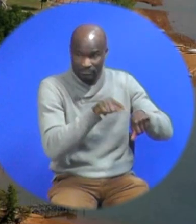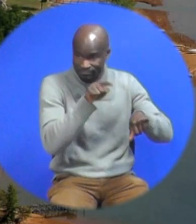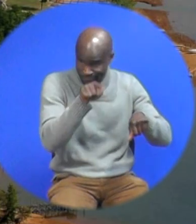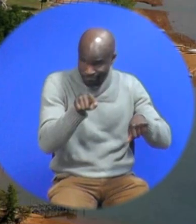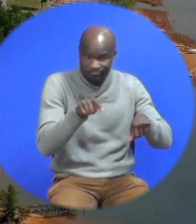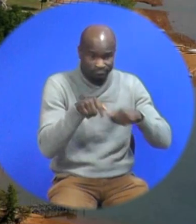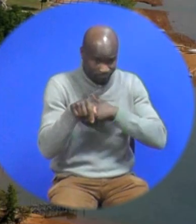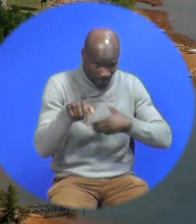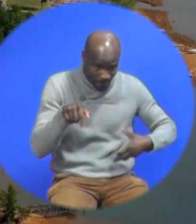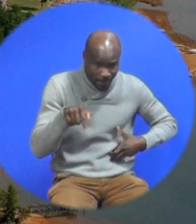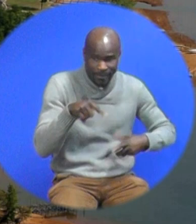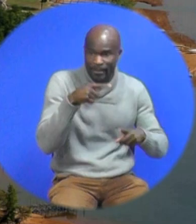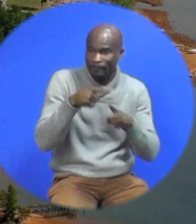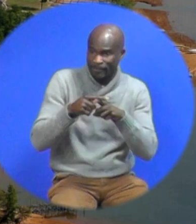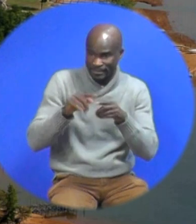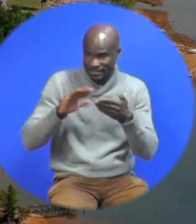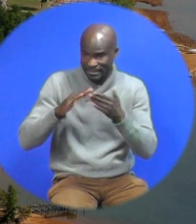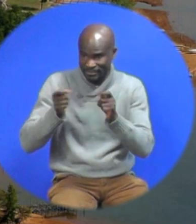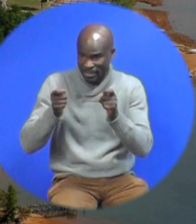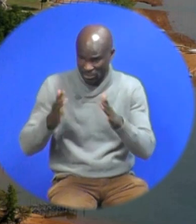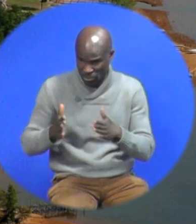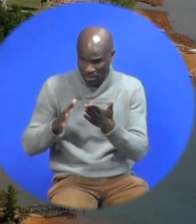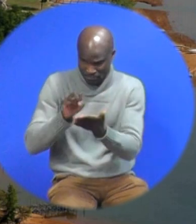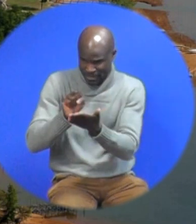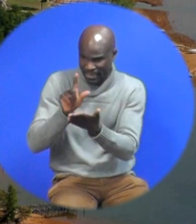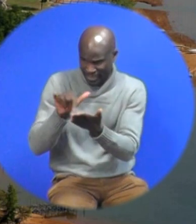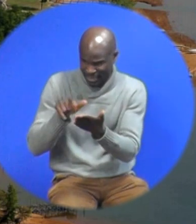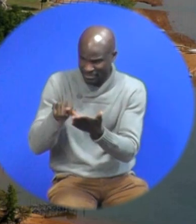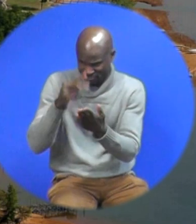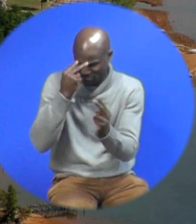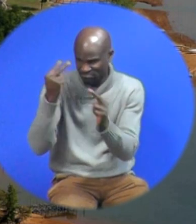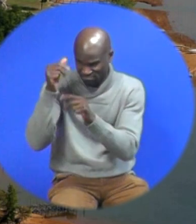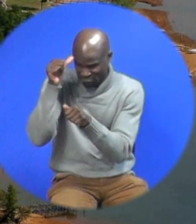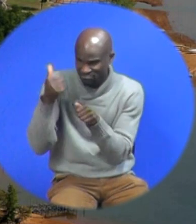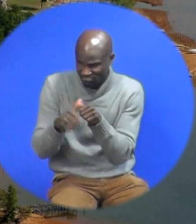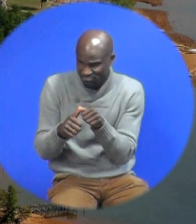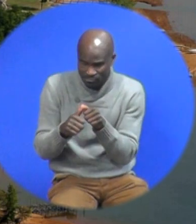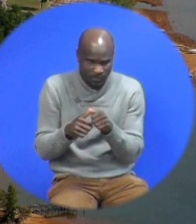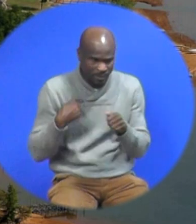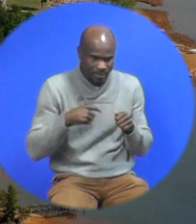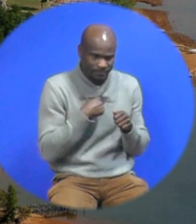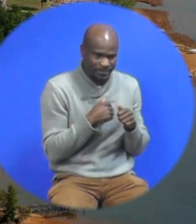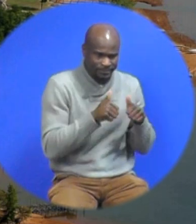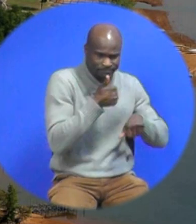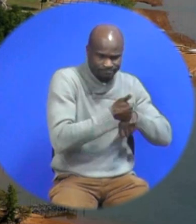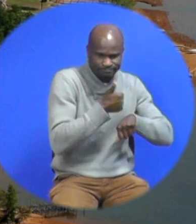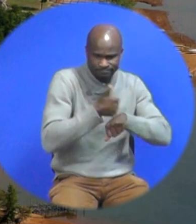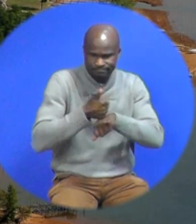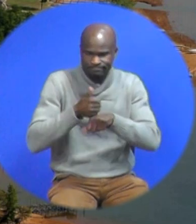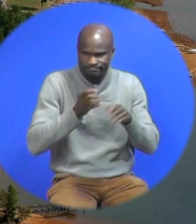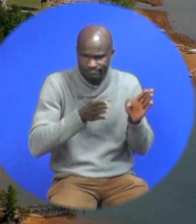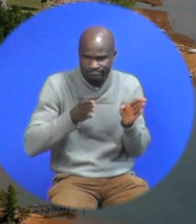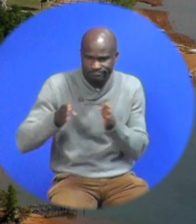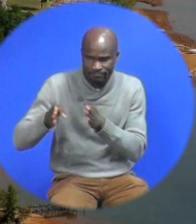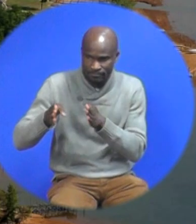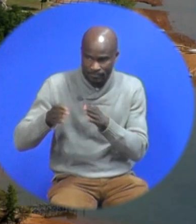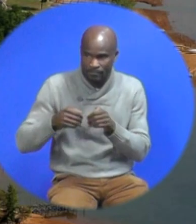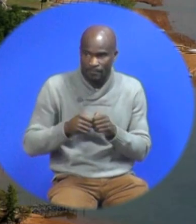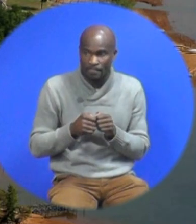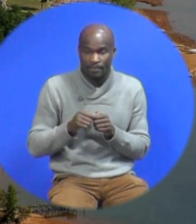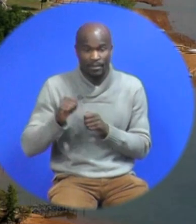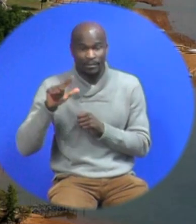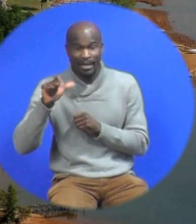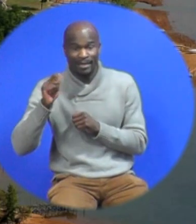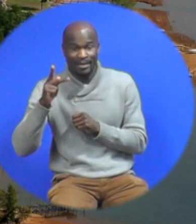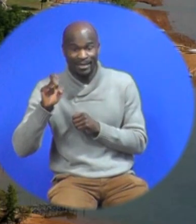and the precautions we had to take and the measures to employ to protect our water sources. Lake Norman dropped during that